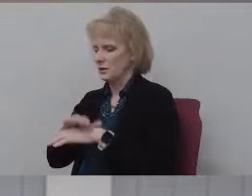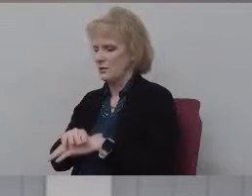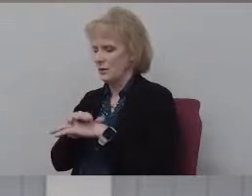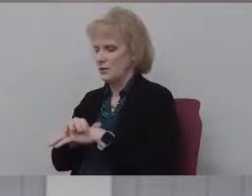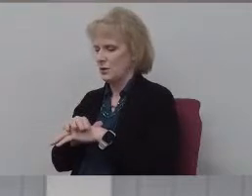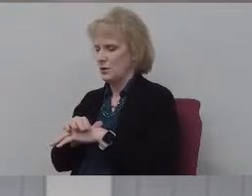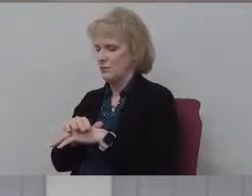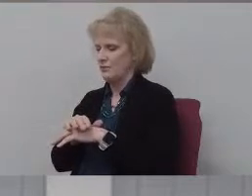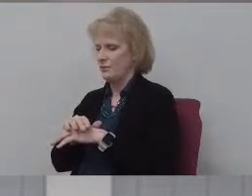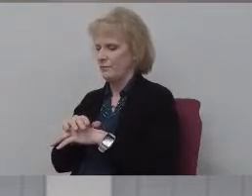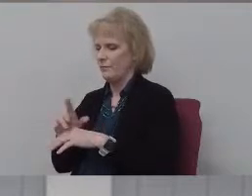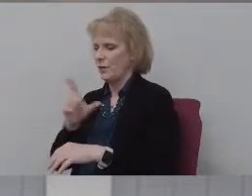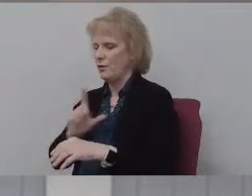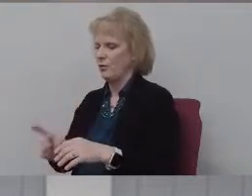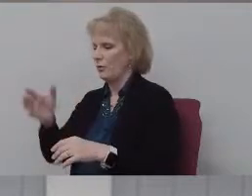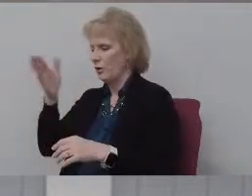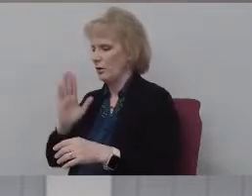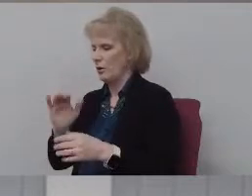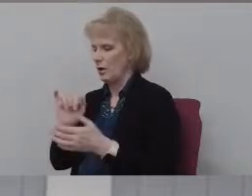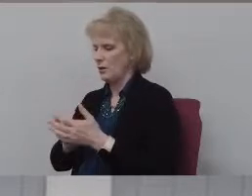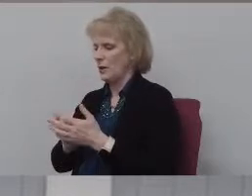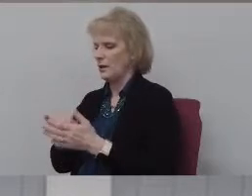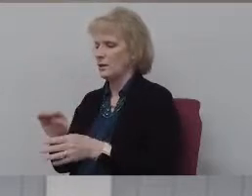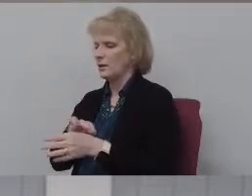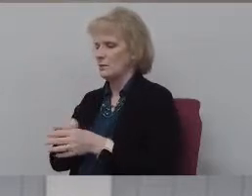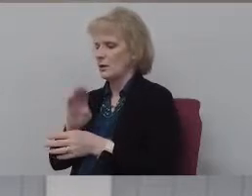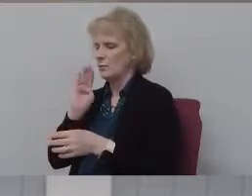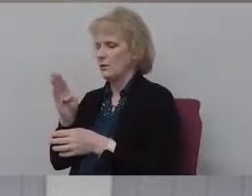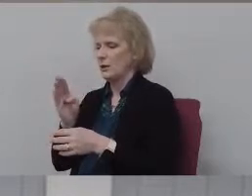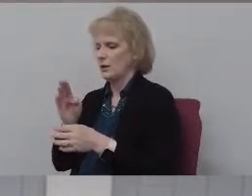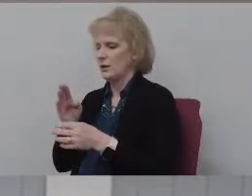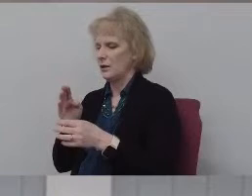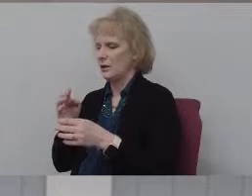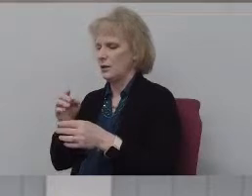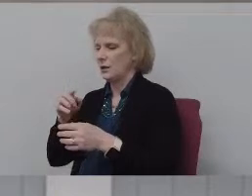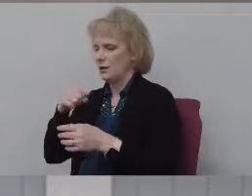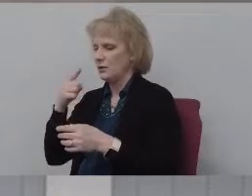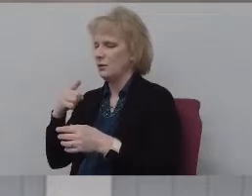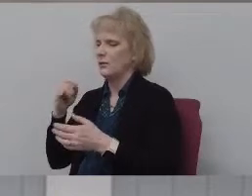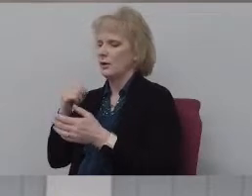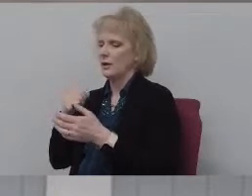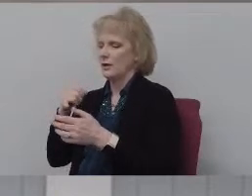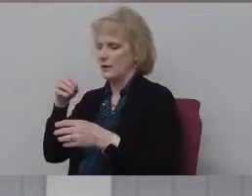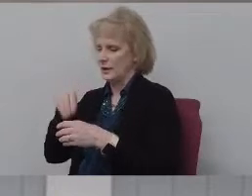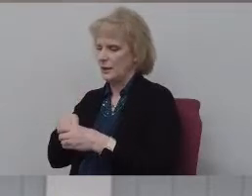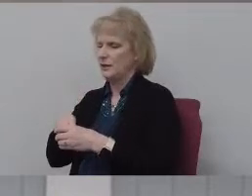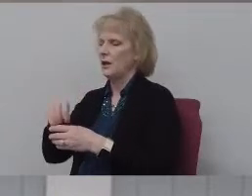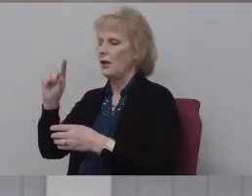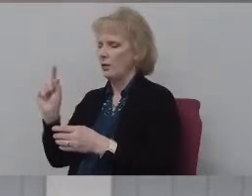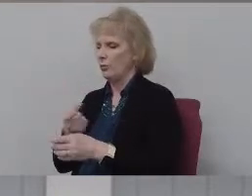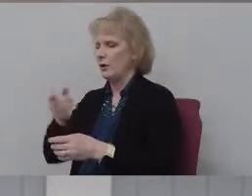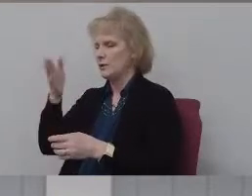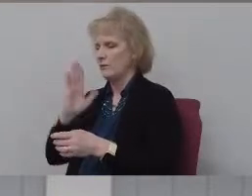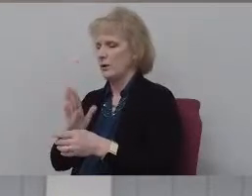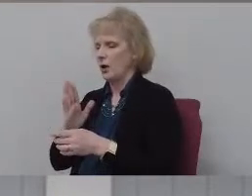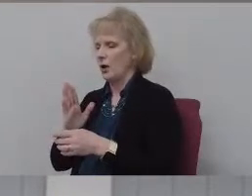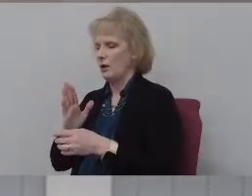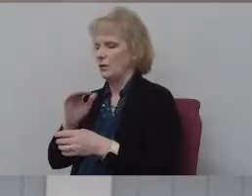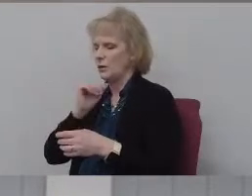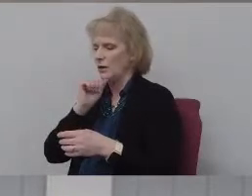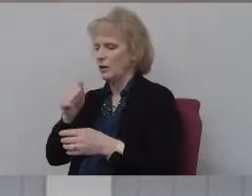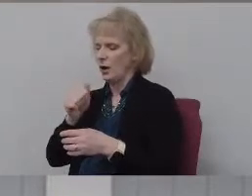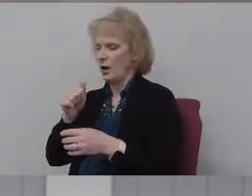And Lord God, that this message would be delivered in the grace of God, sufficient grace of God, rather